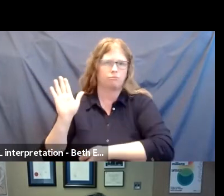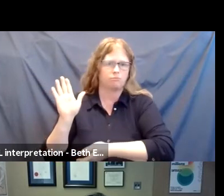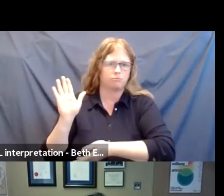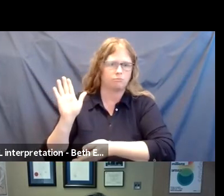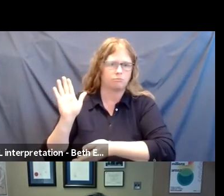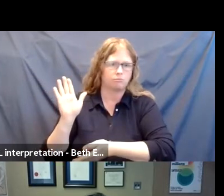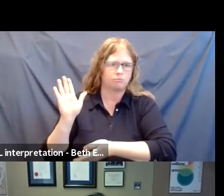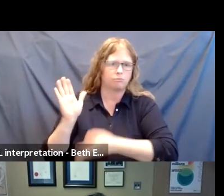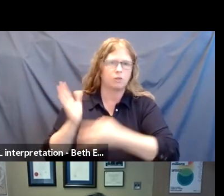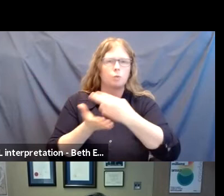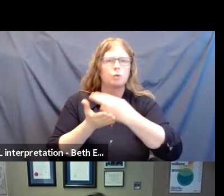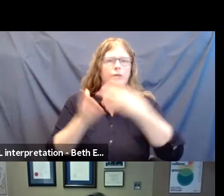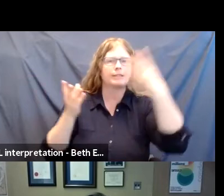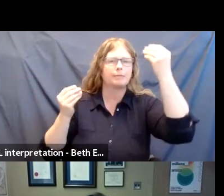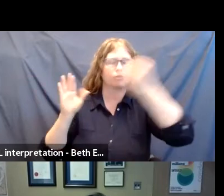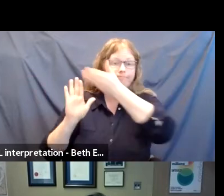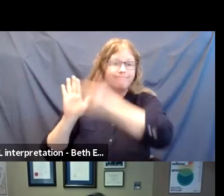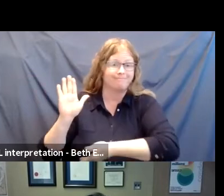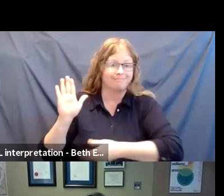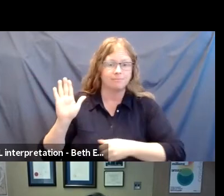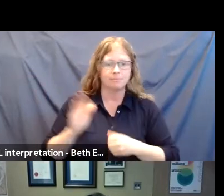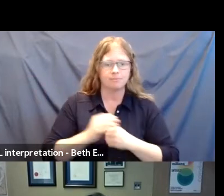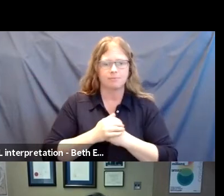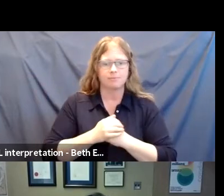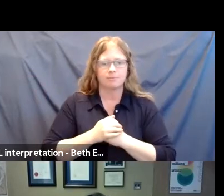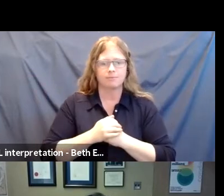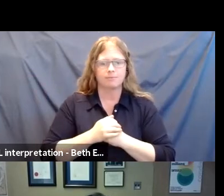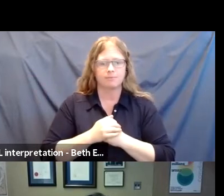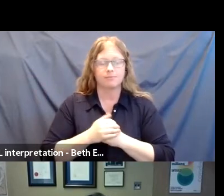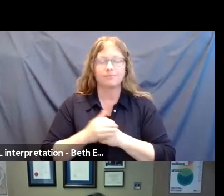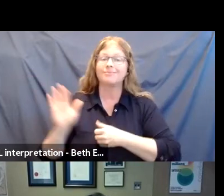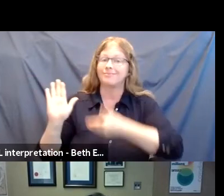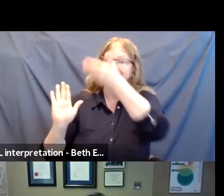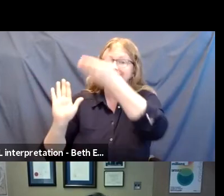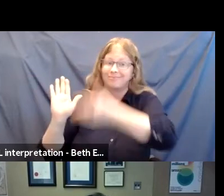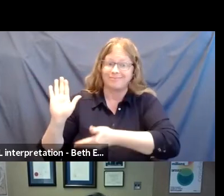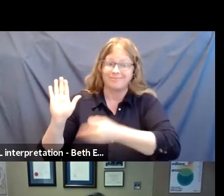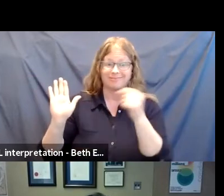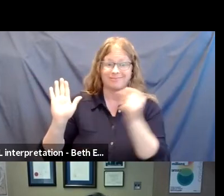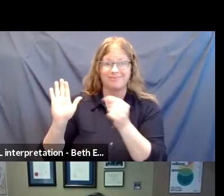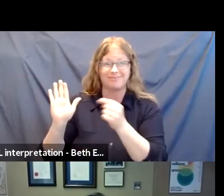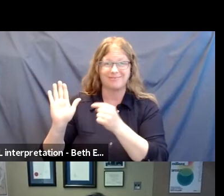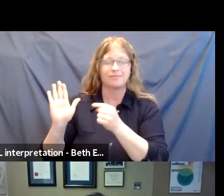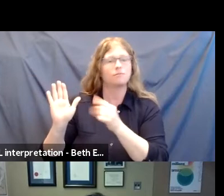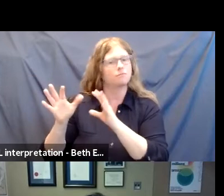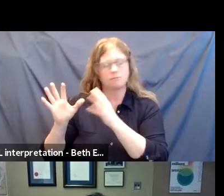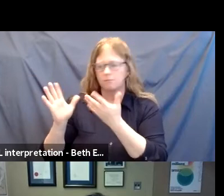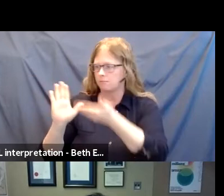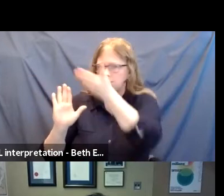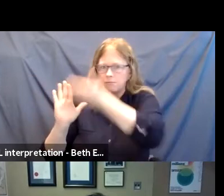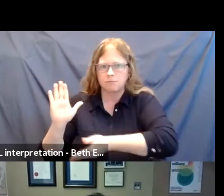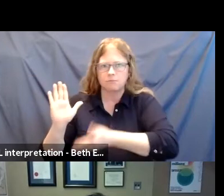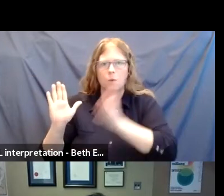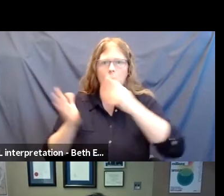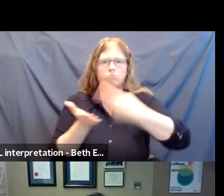on the screen there. We've developed this resource sheet and it's related to all the topics that will be